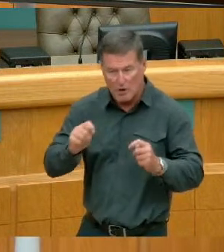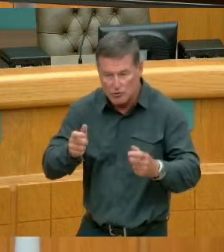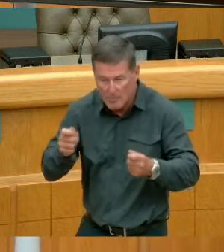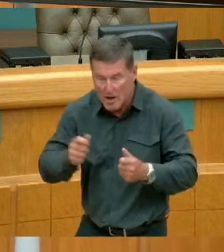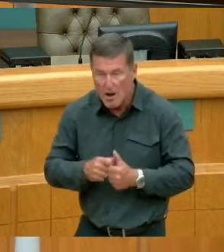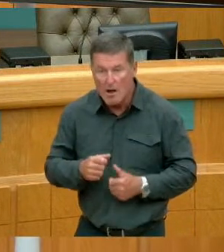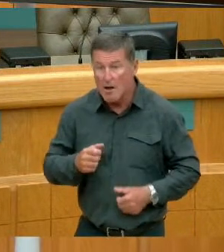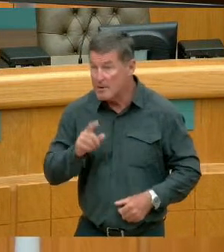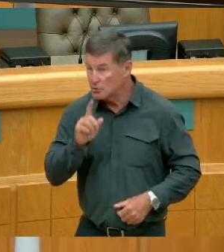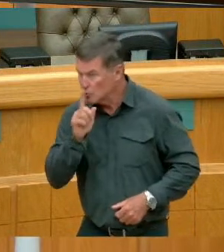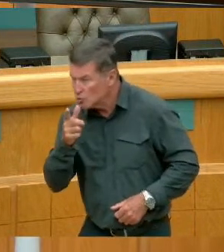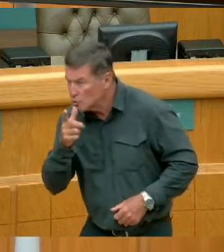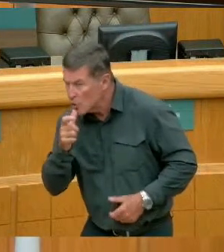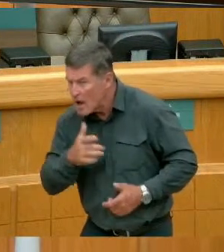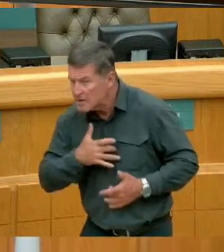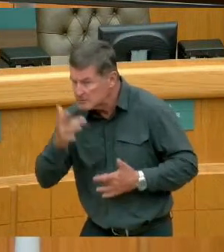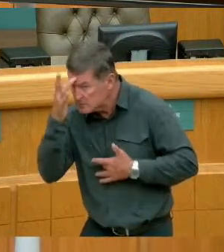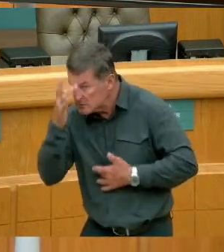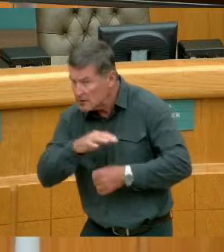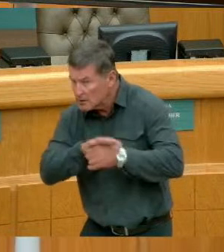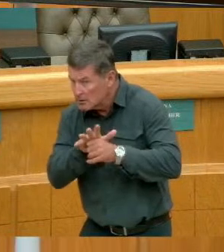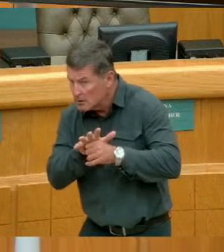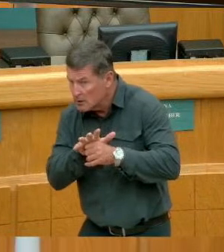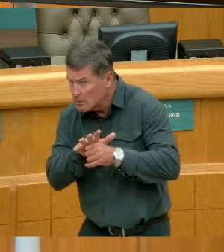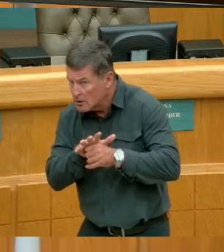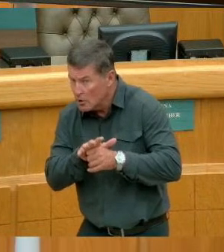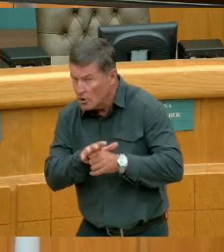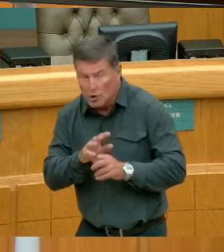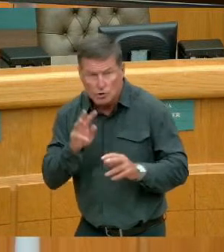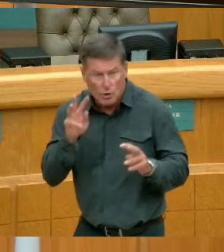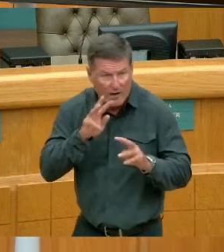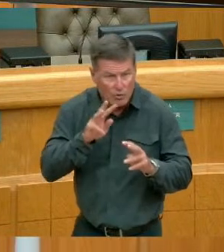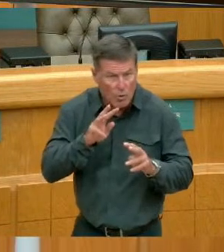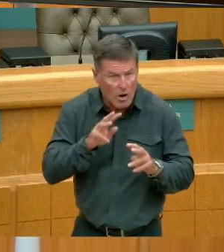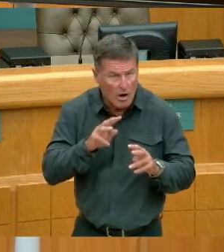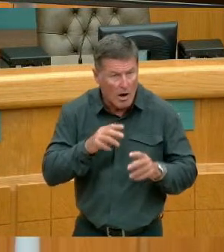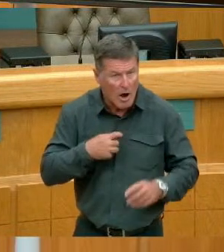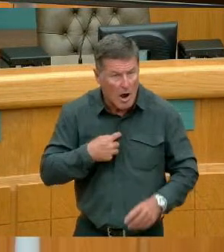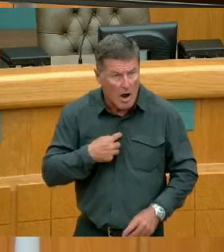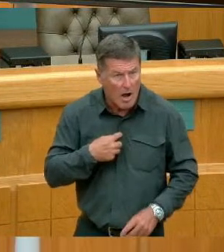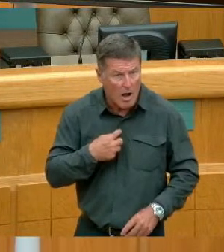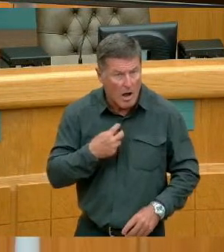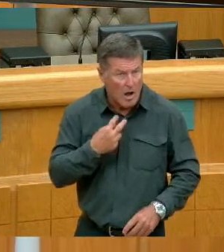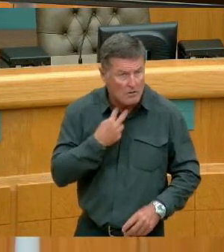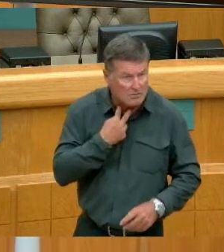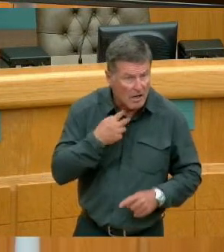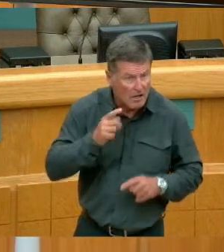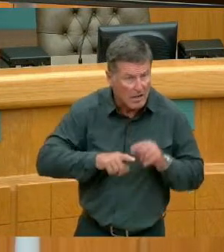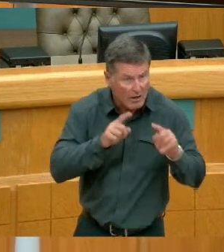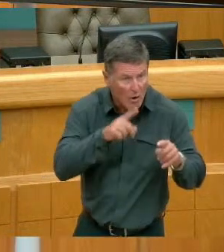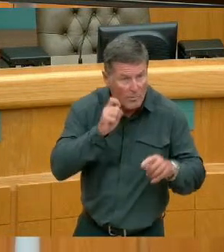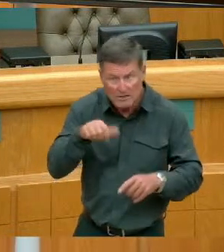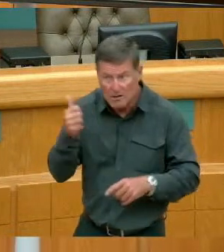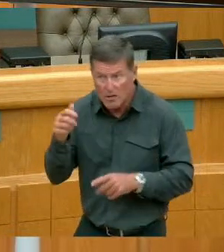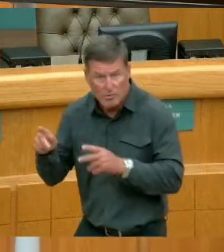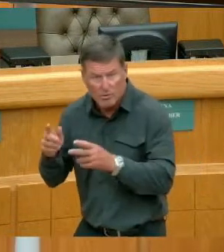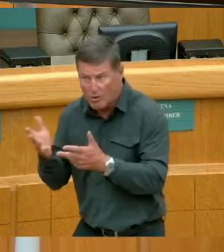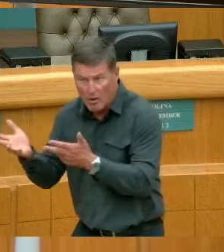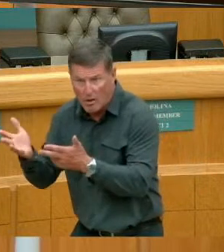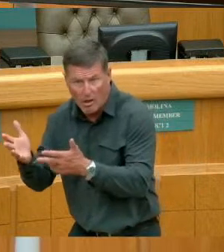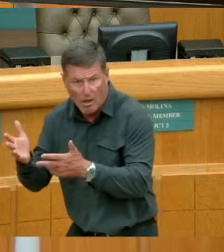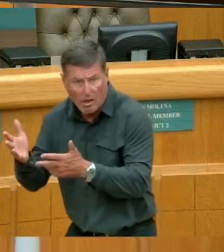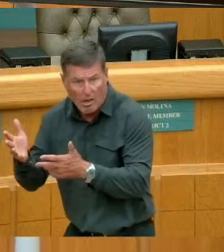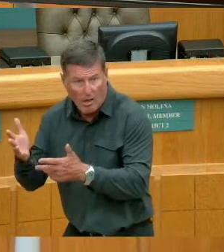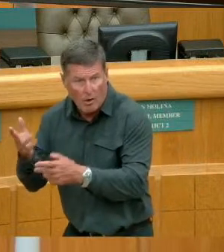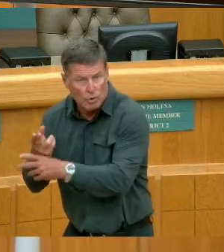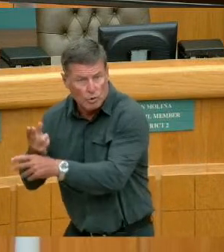our citizens who are ill will never, ever have to worry about whether or not their hospital can take good care of them. Under the